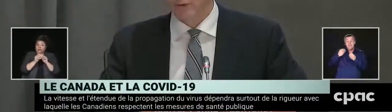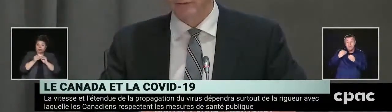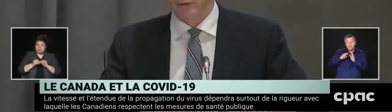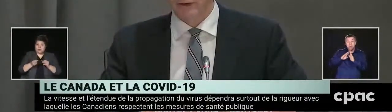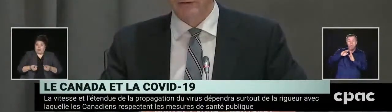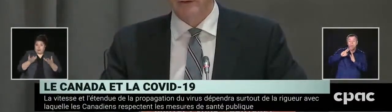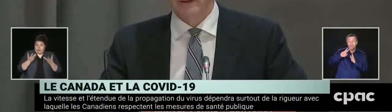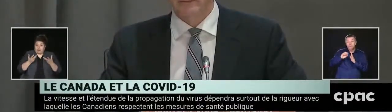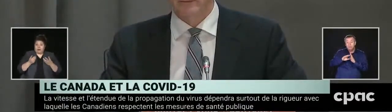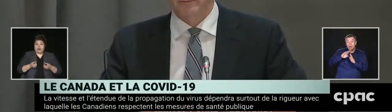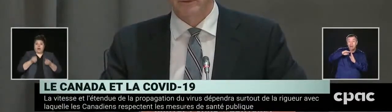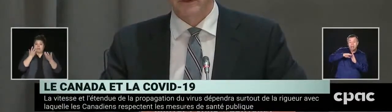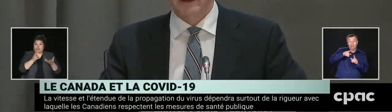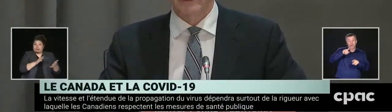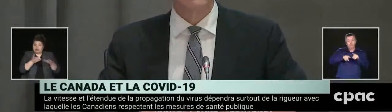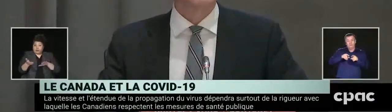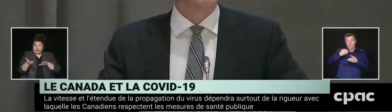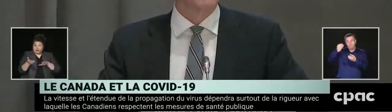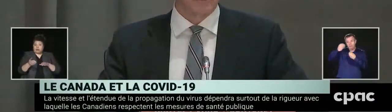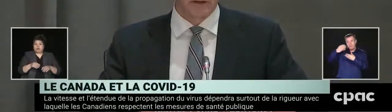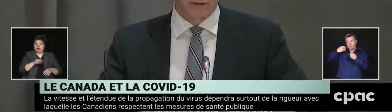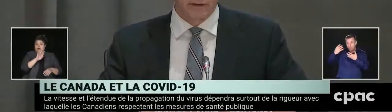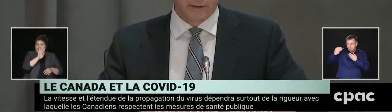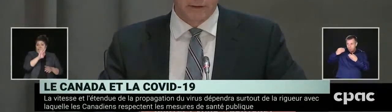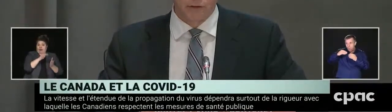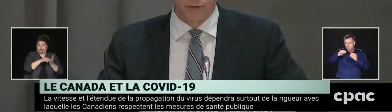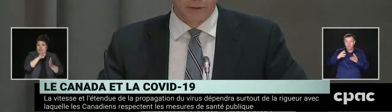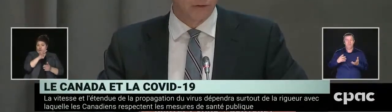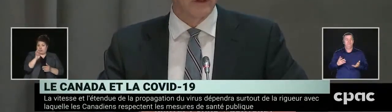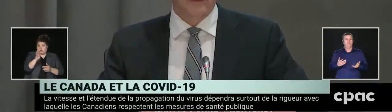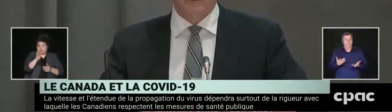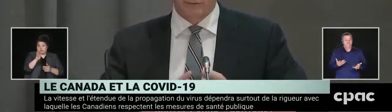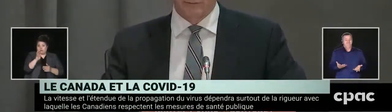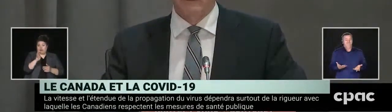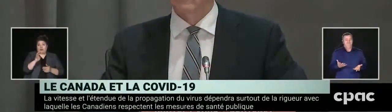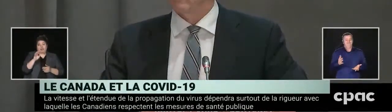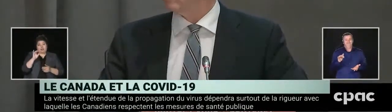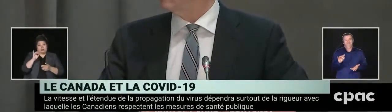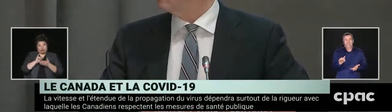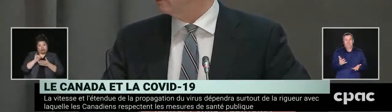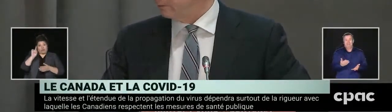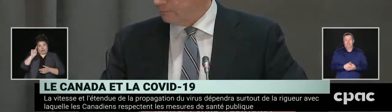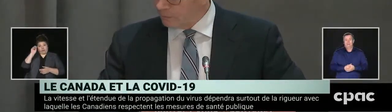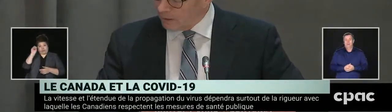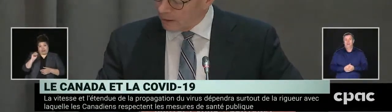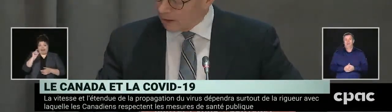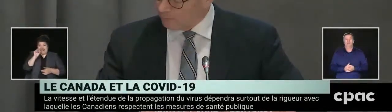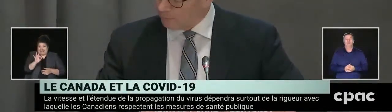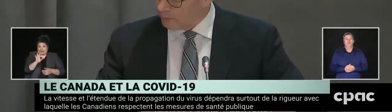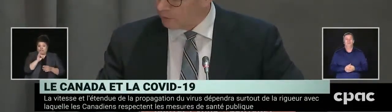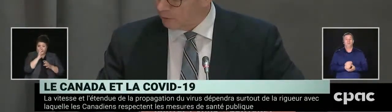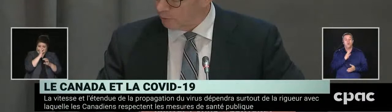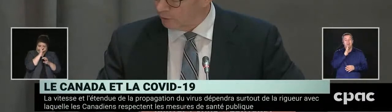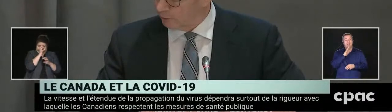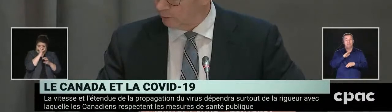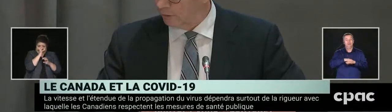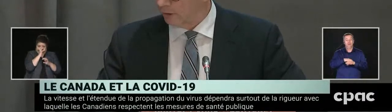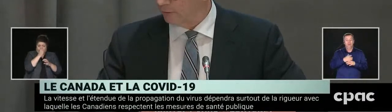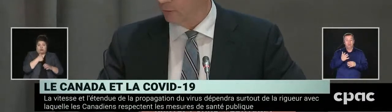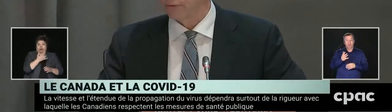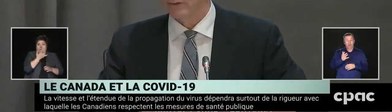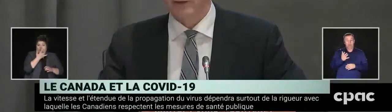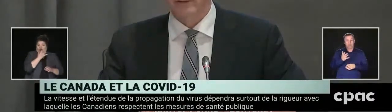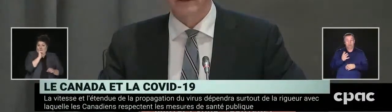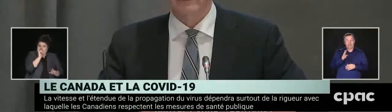from 4,400 in a 1% strong control measure, that's where we want to be or better, through